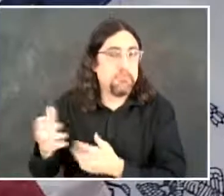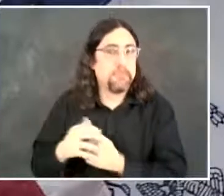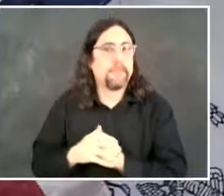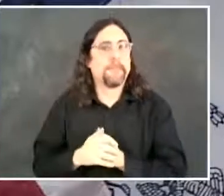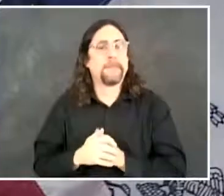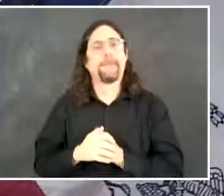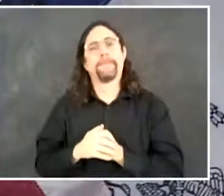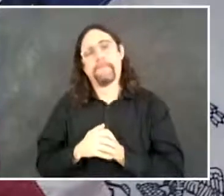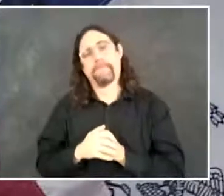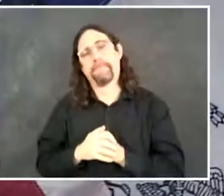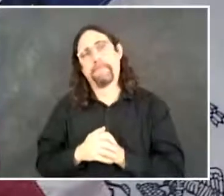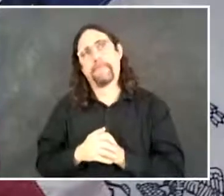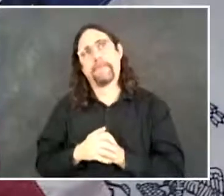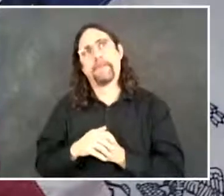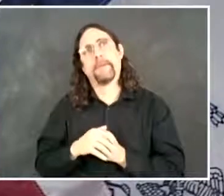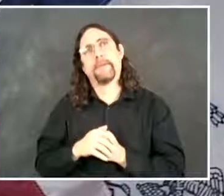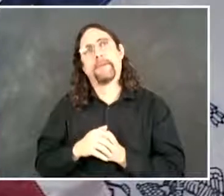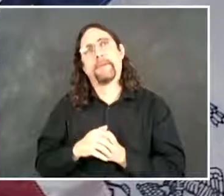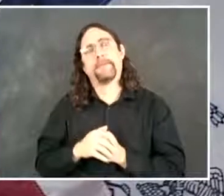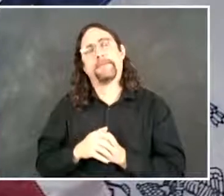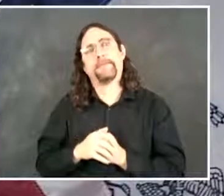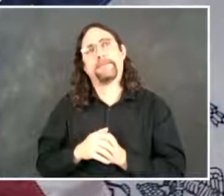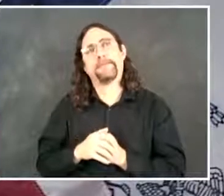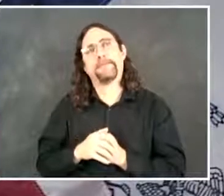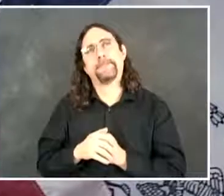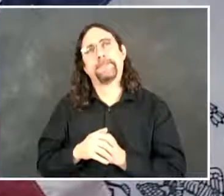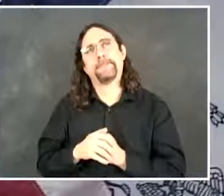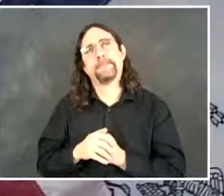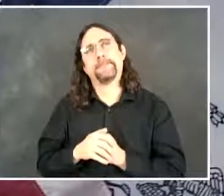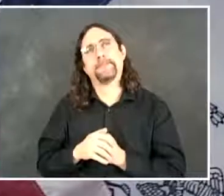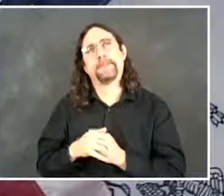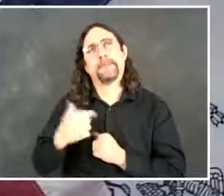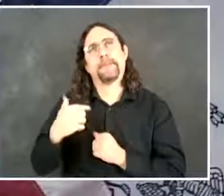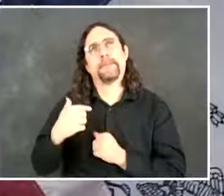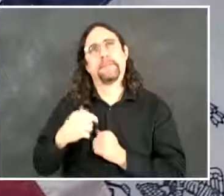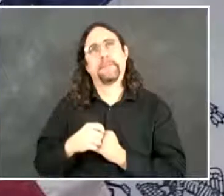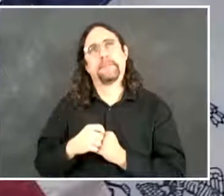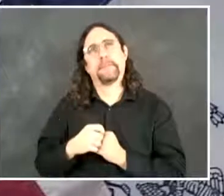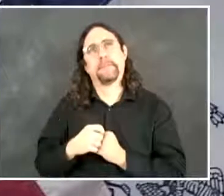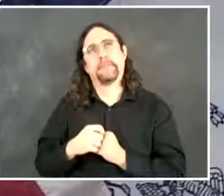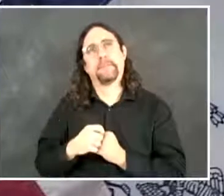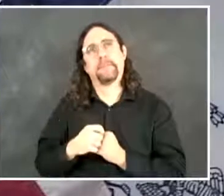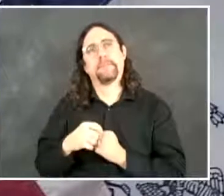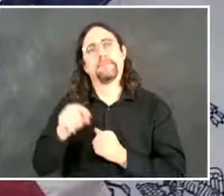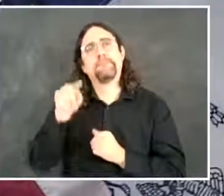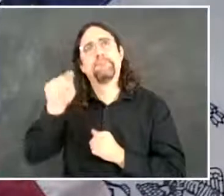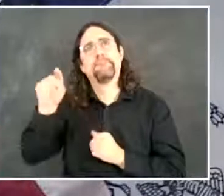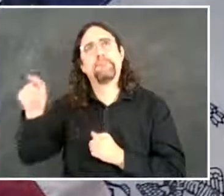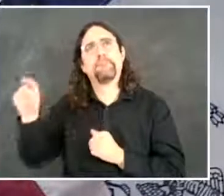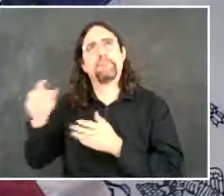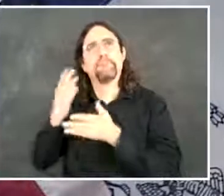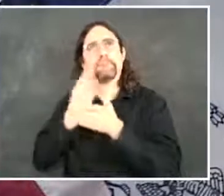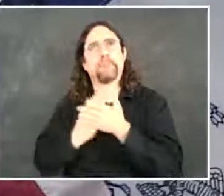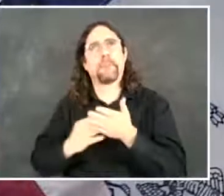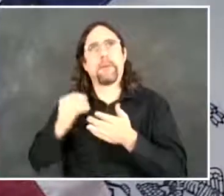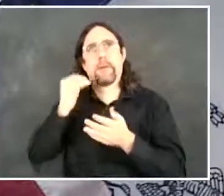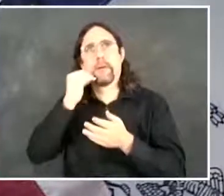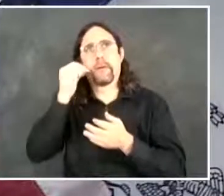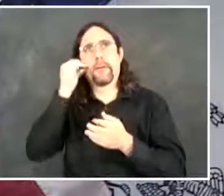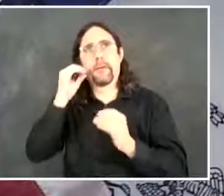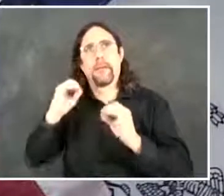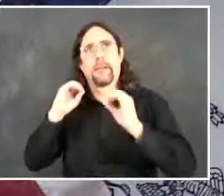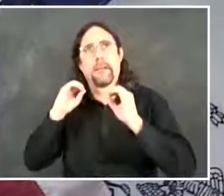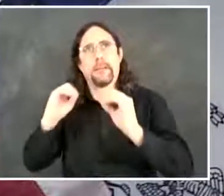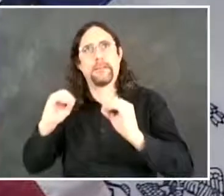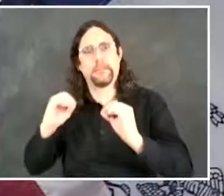And there are folks who are willing to come in who prefer safe havens and prefer certain locations. There's also some folks who are willing to